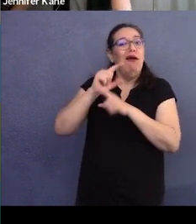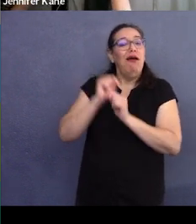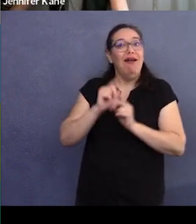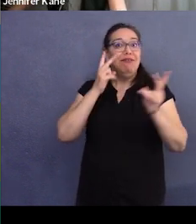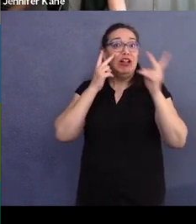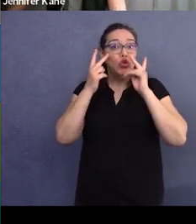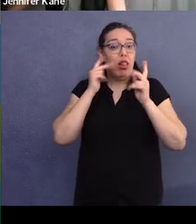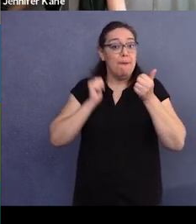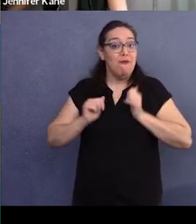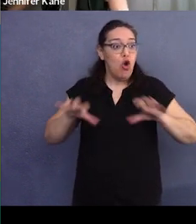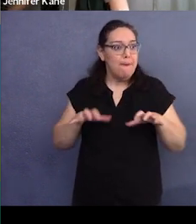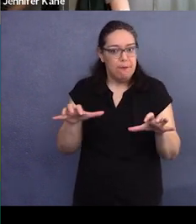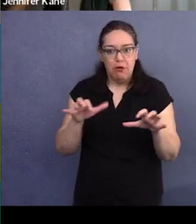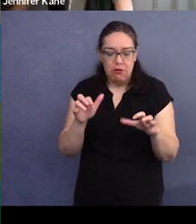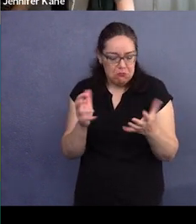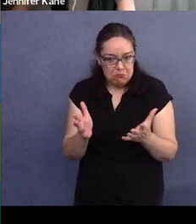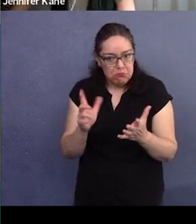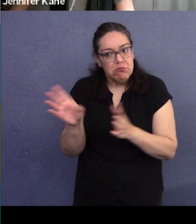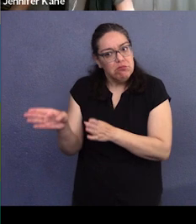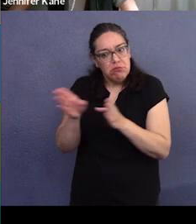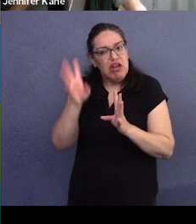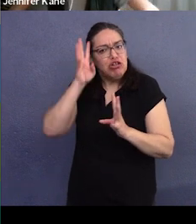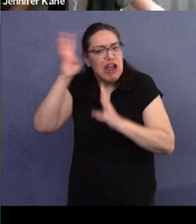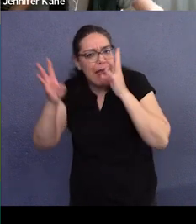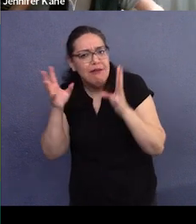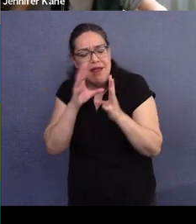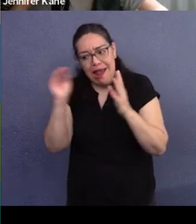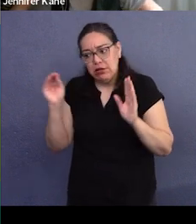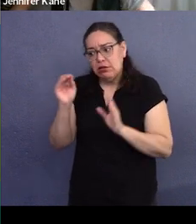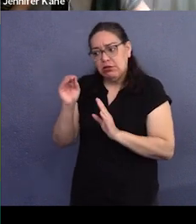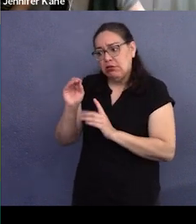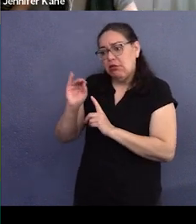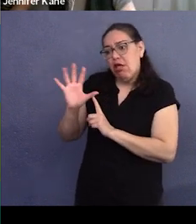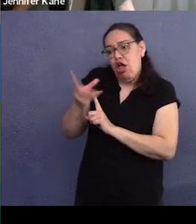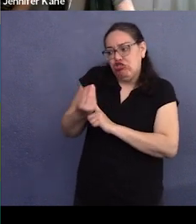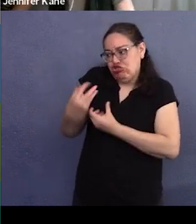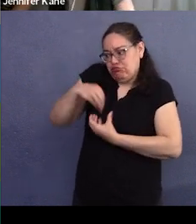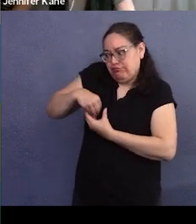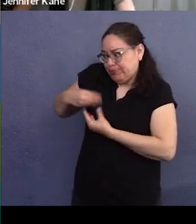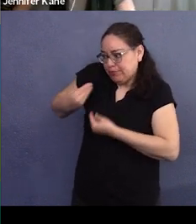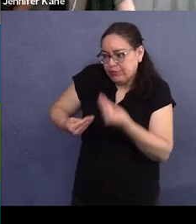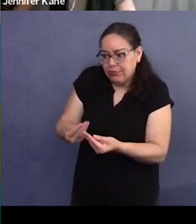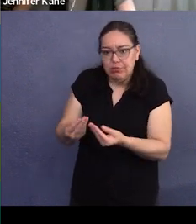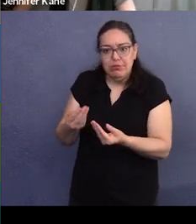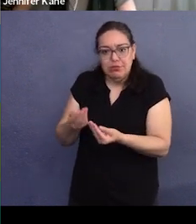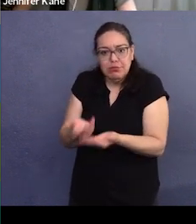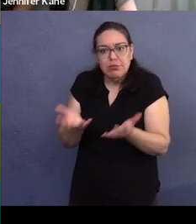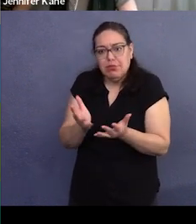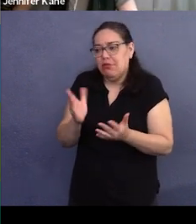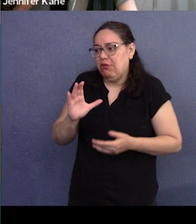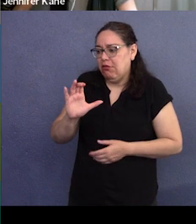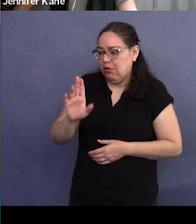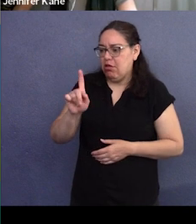creative and culture bearers. So we need to think, the list there in your PDF for the guidelines is intended to be quite broad in terms of